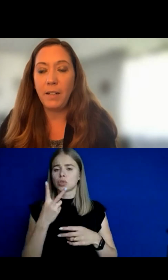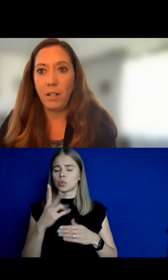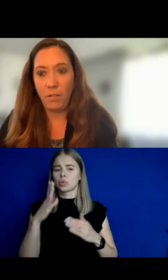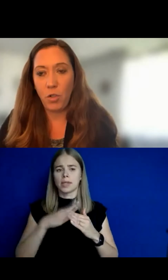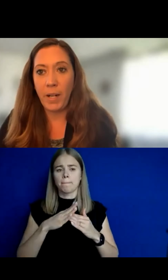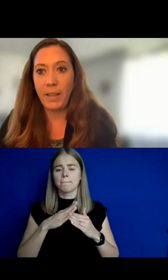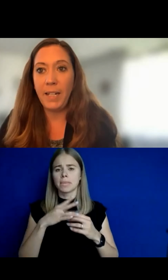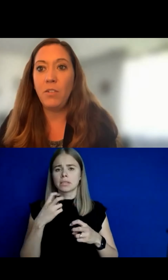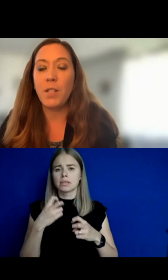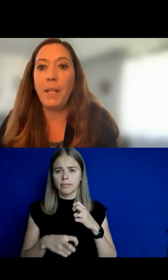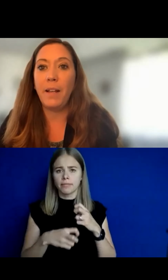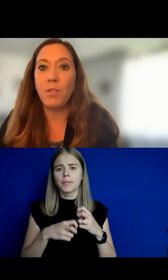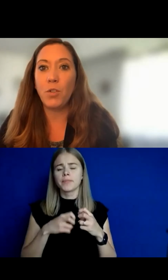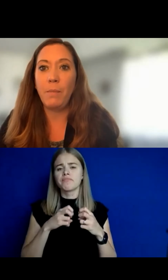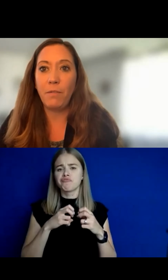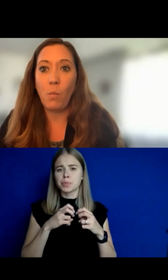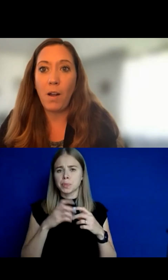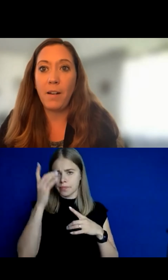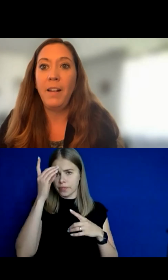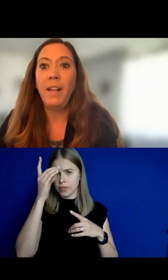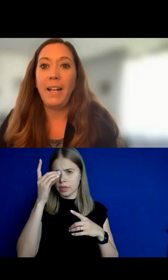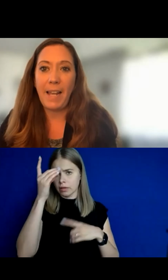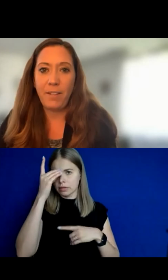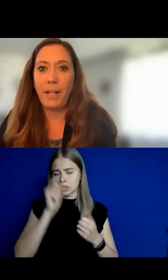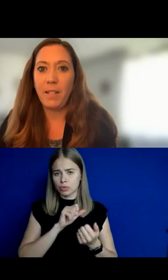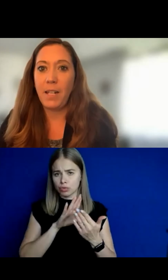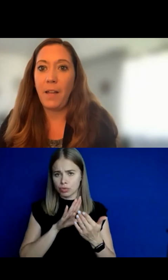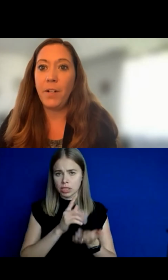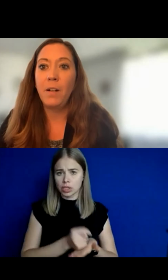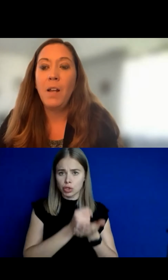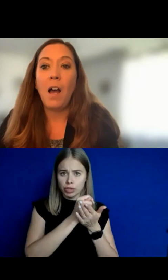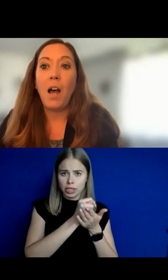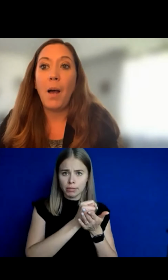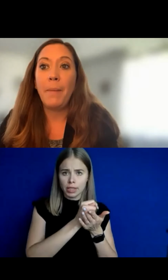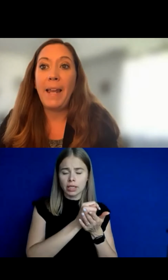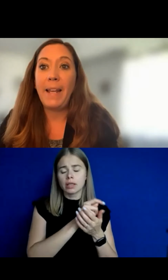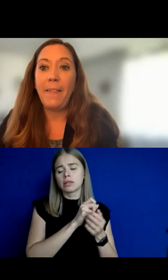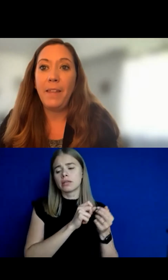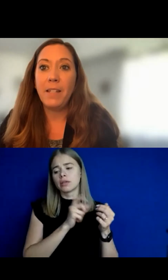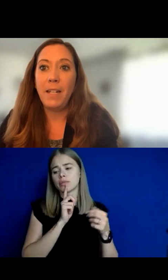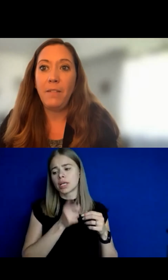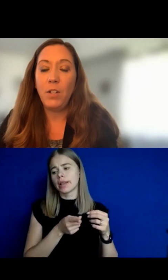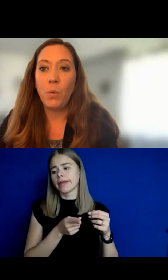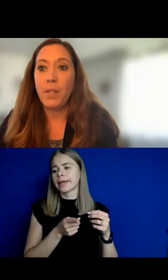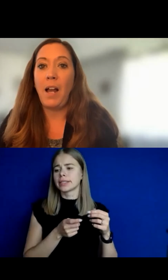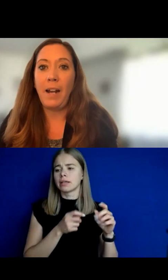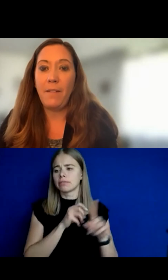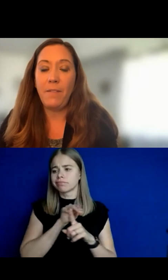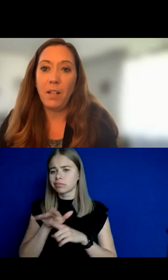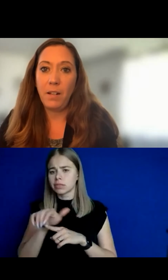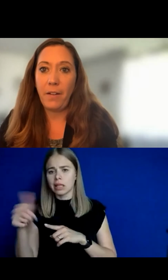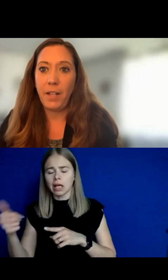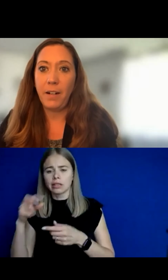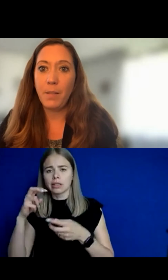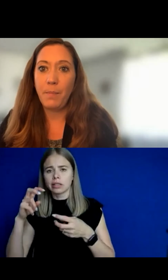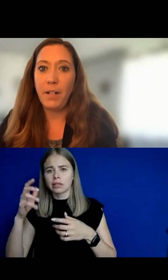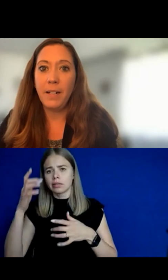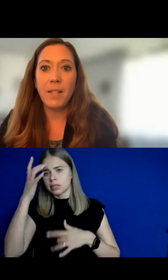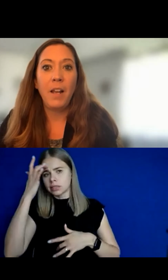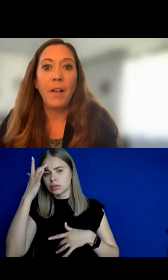treat jointly, just because treatment for one exacerbates the other. And again, this individual was not having a good